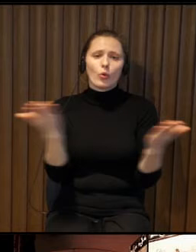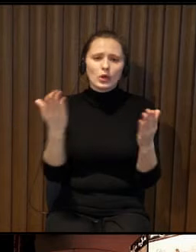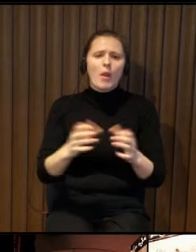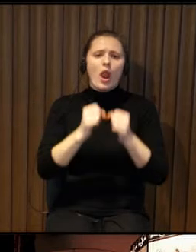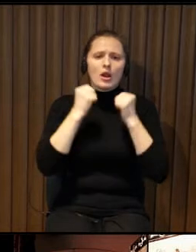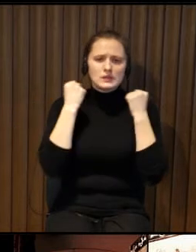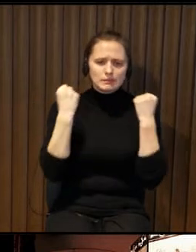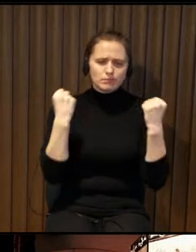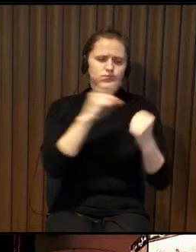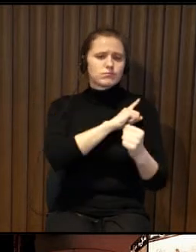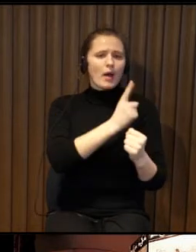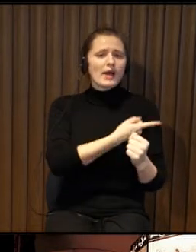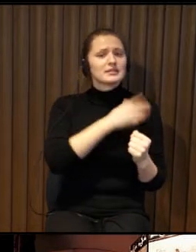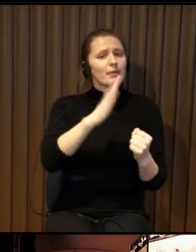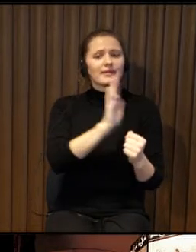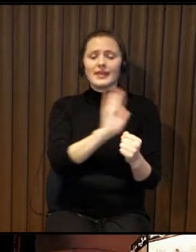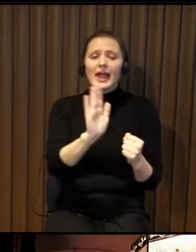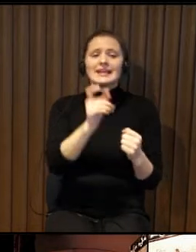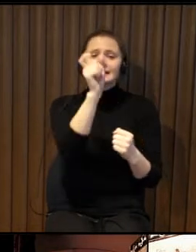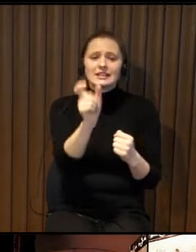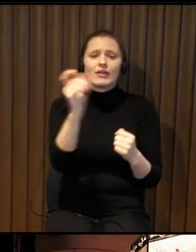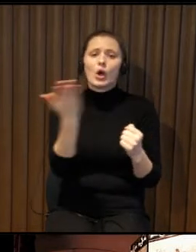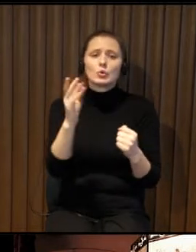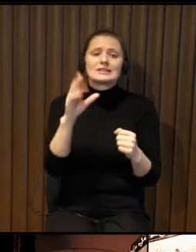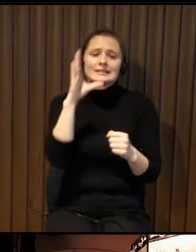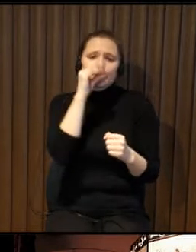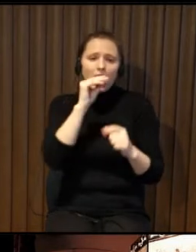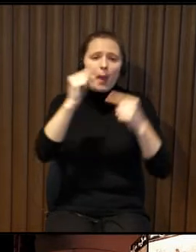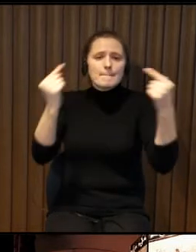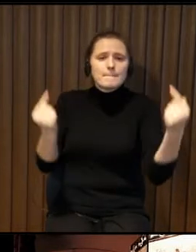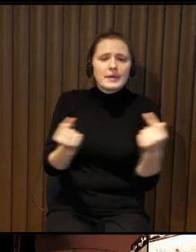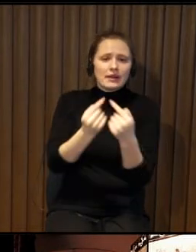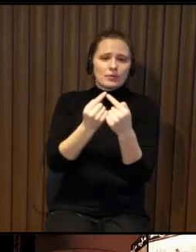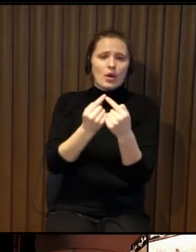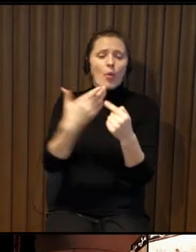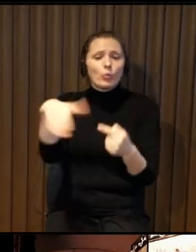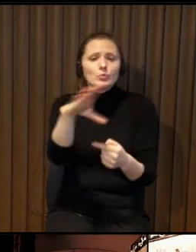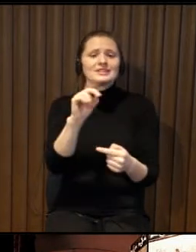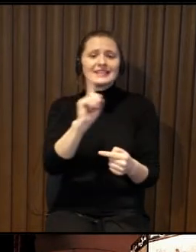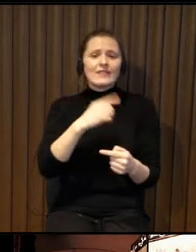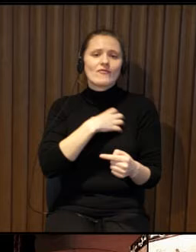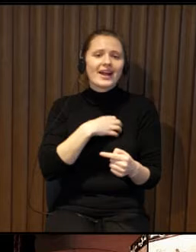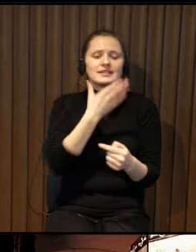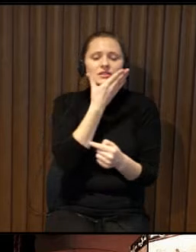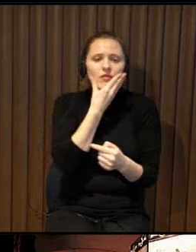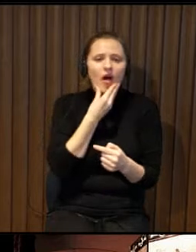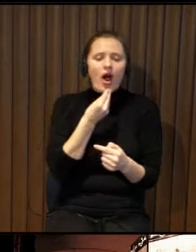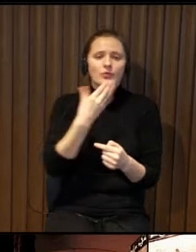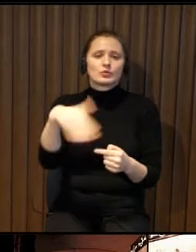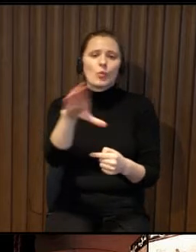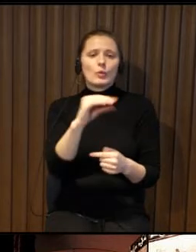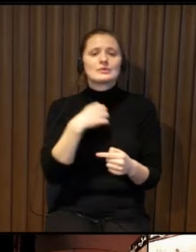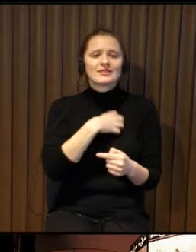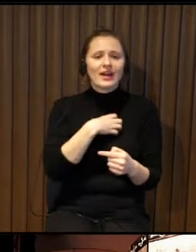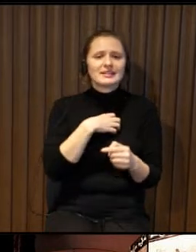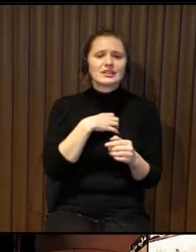We need vulnerability and fragility for our society to survive. We need to care for people who are fragile, and